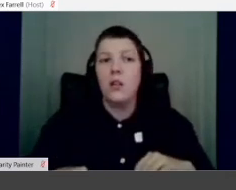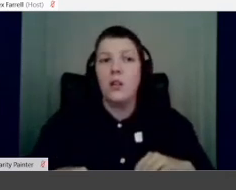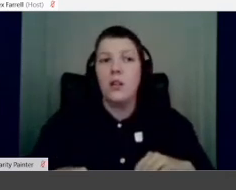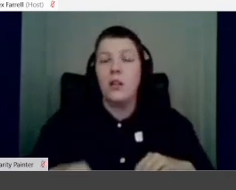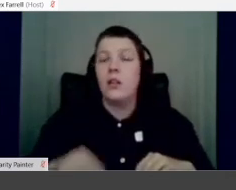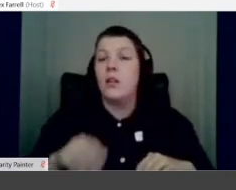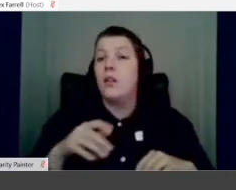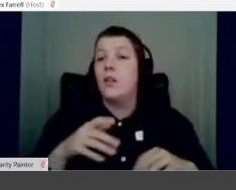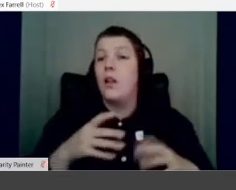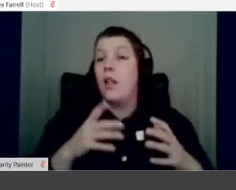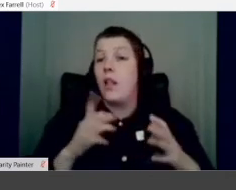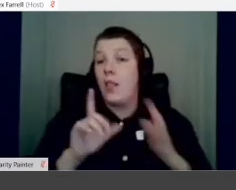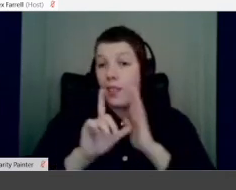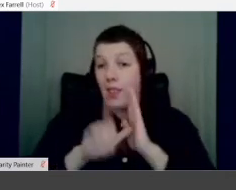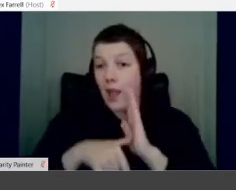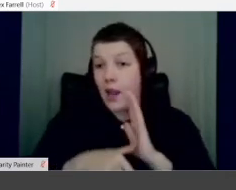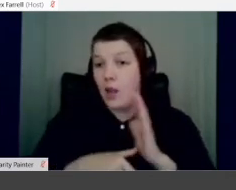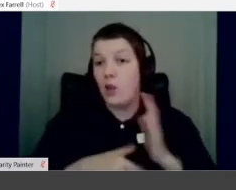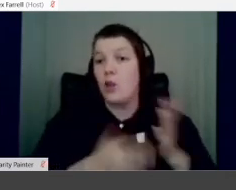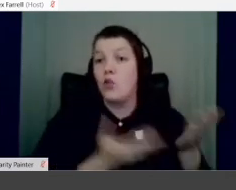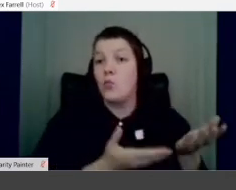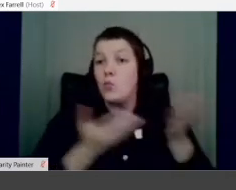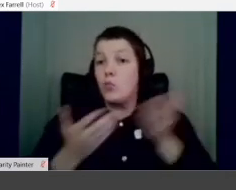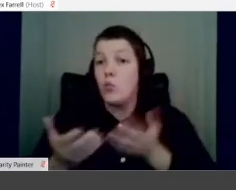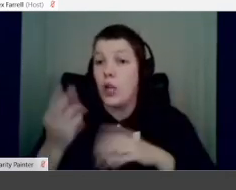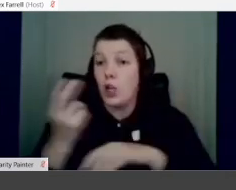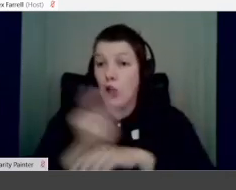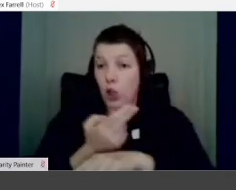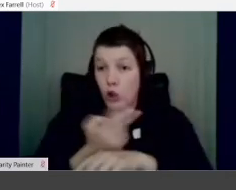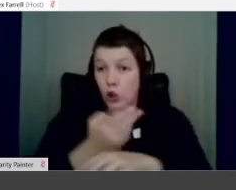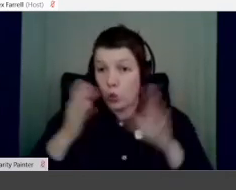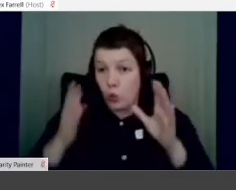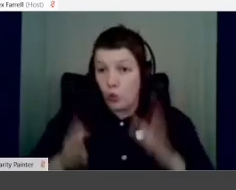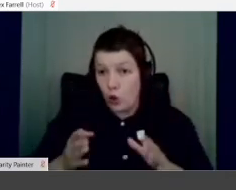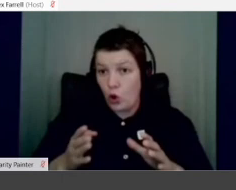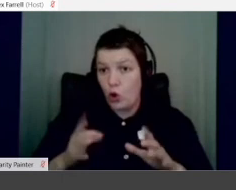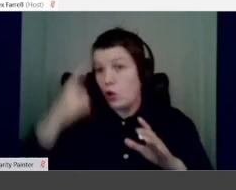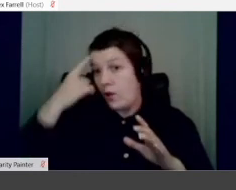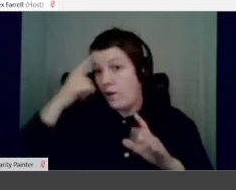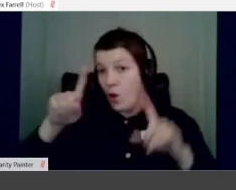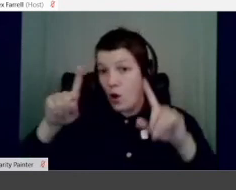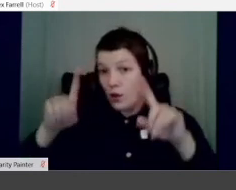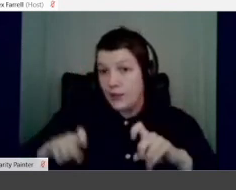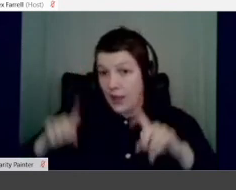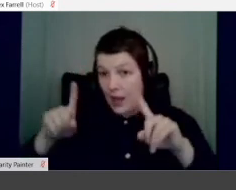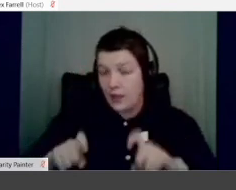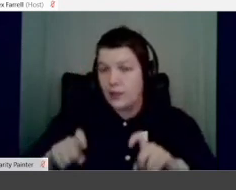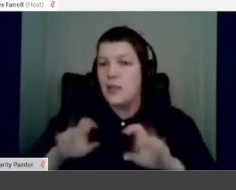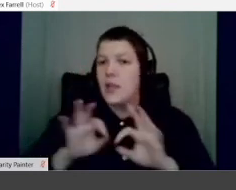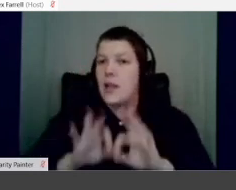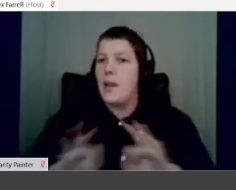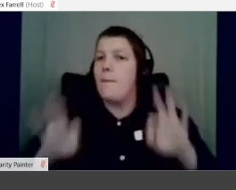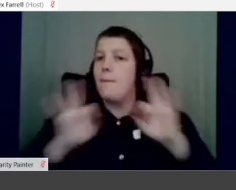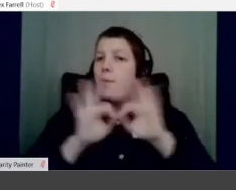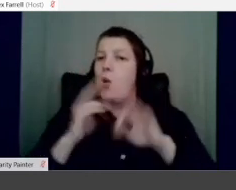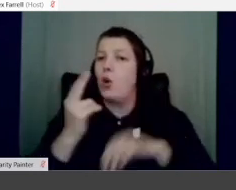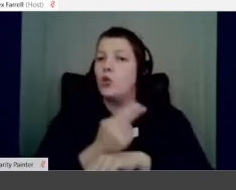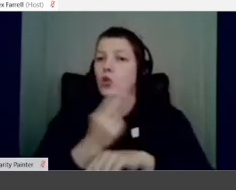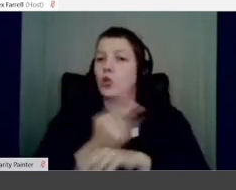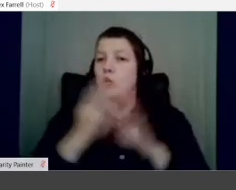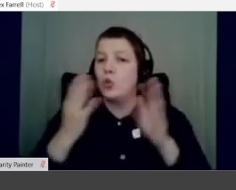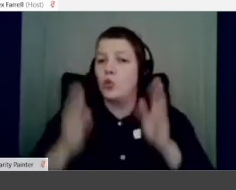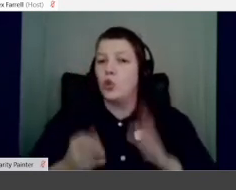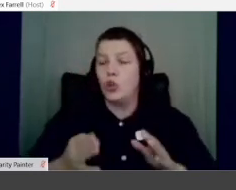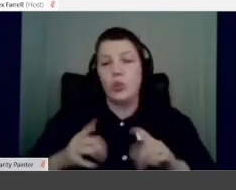kinds of needs, so that you are covering as many as possible, and that you're getting the best input to make your product be able